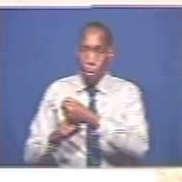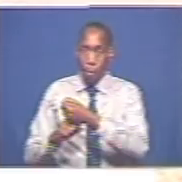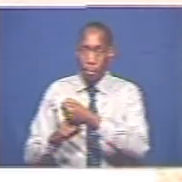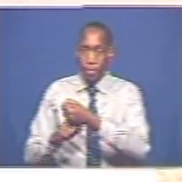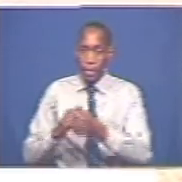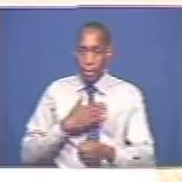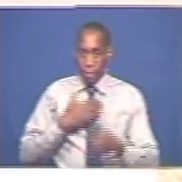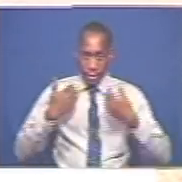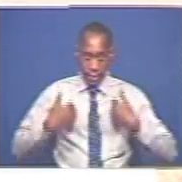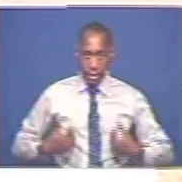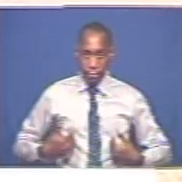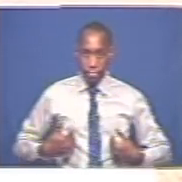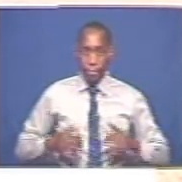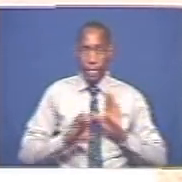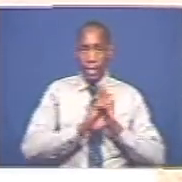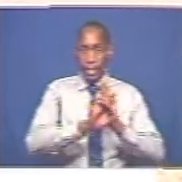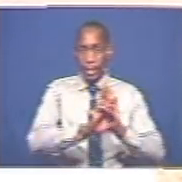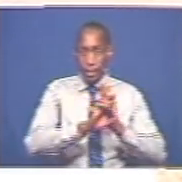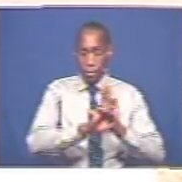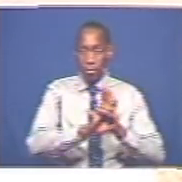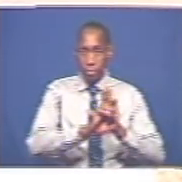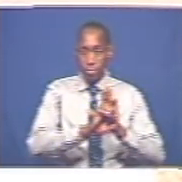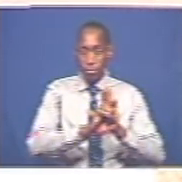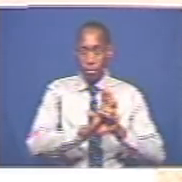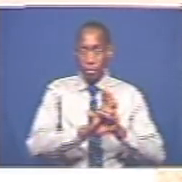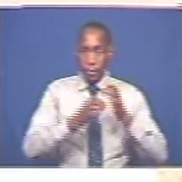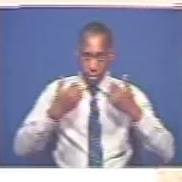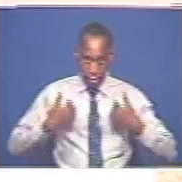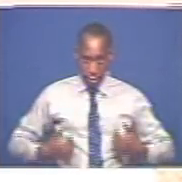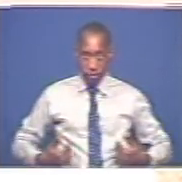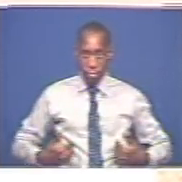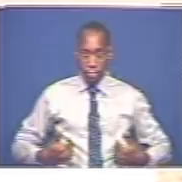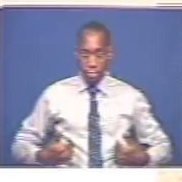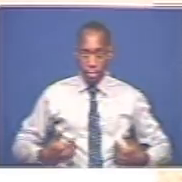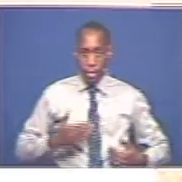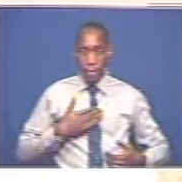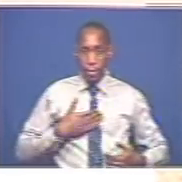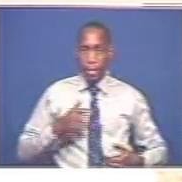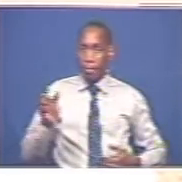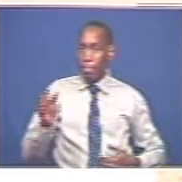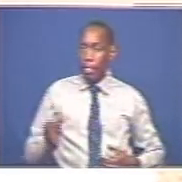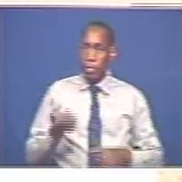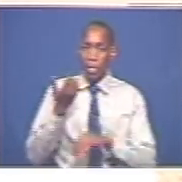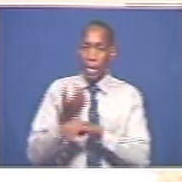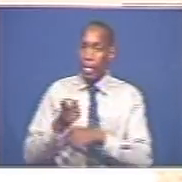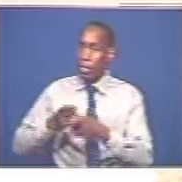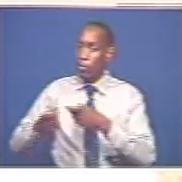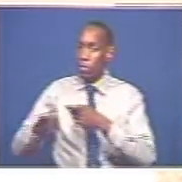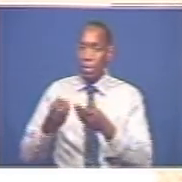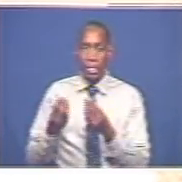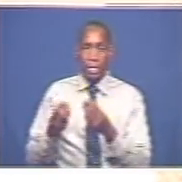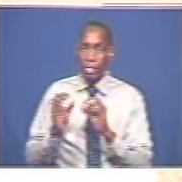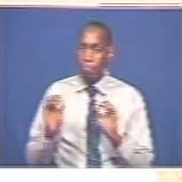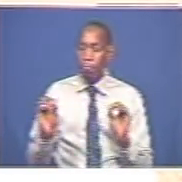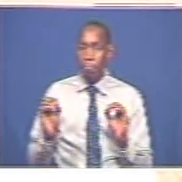Myself being an example and looking at myself, mm. I'm a difficult person to handle. I'm not easy. Yeah.